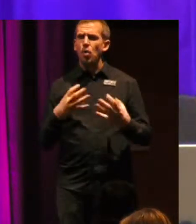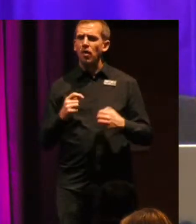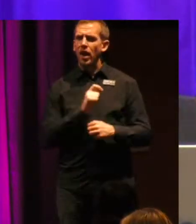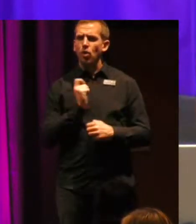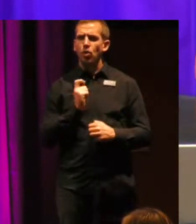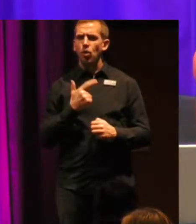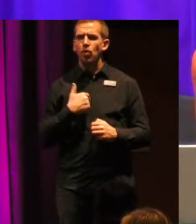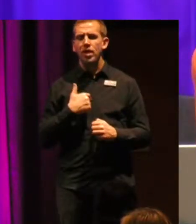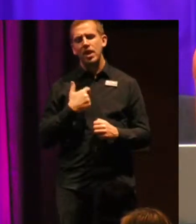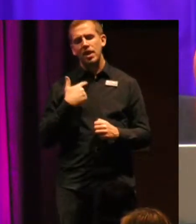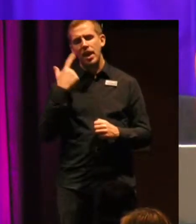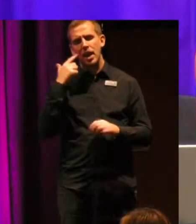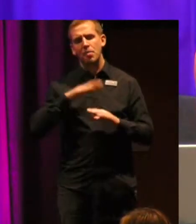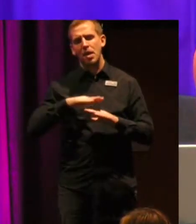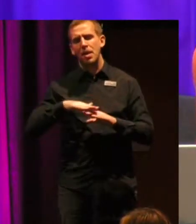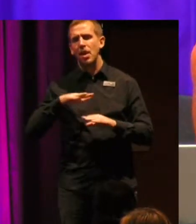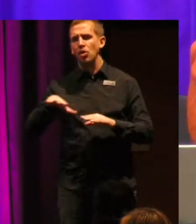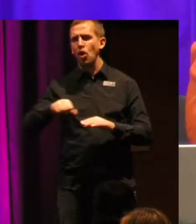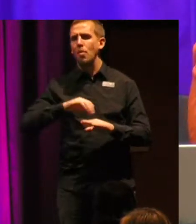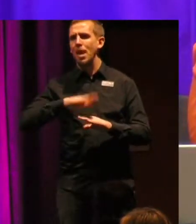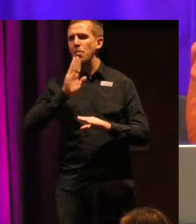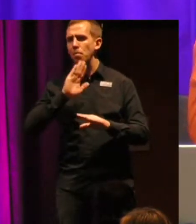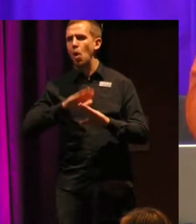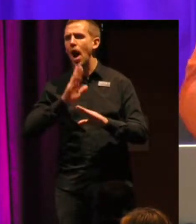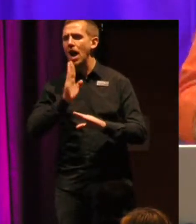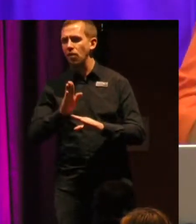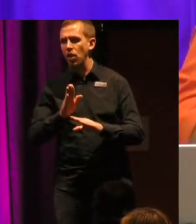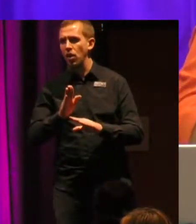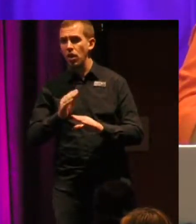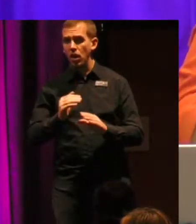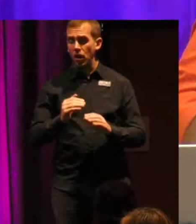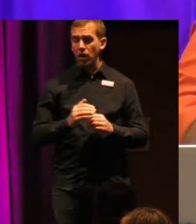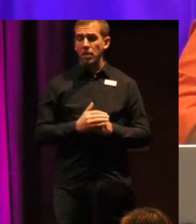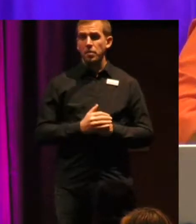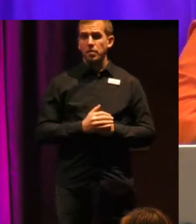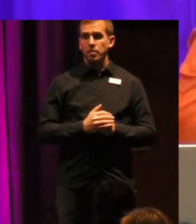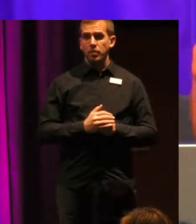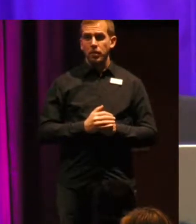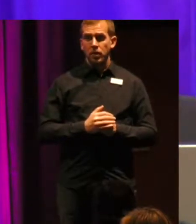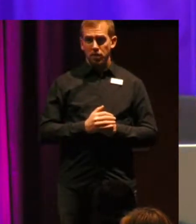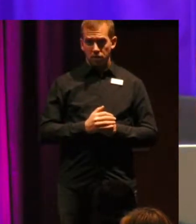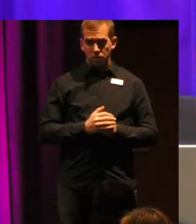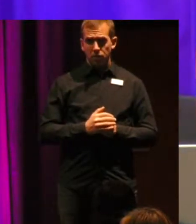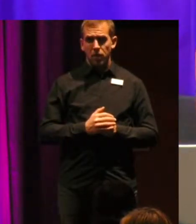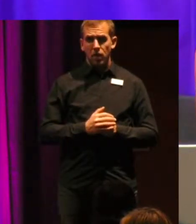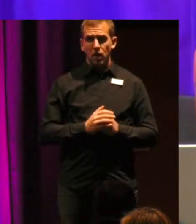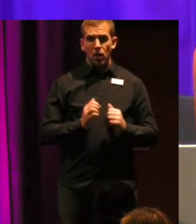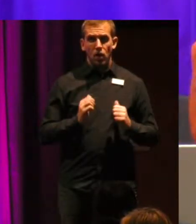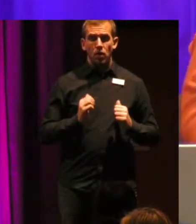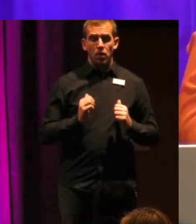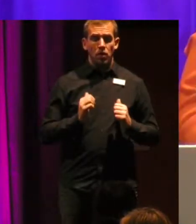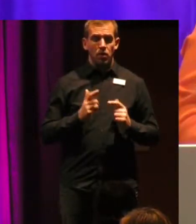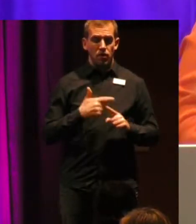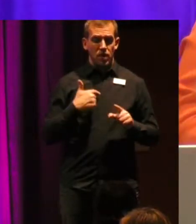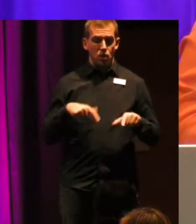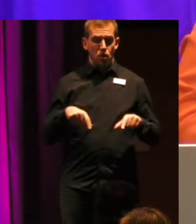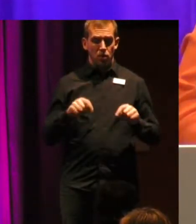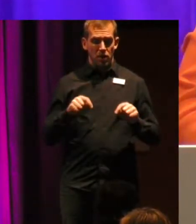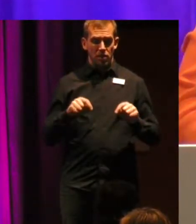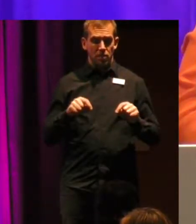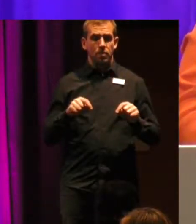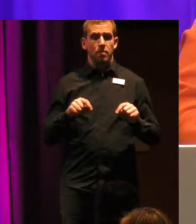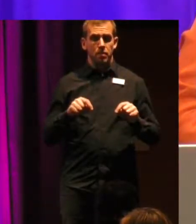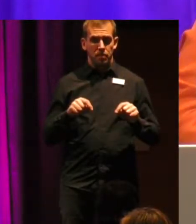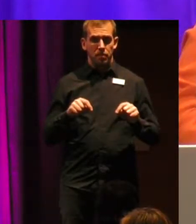more seriously. So actually one of the first problems were not so much that these threats and things were taking place. We found that a number of